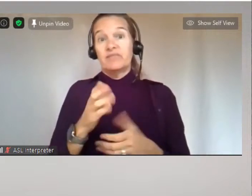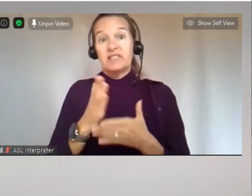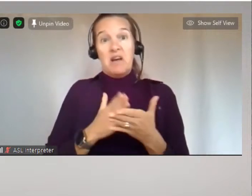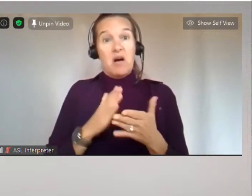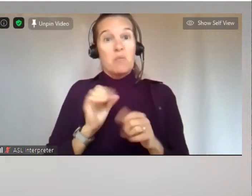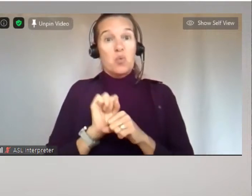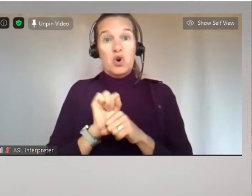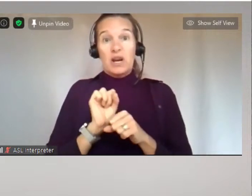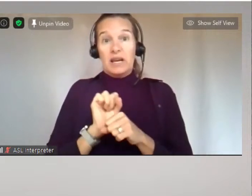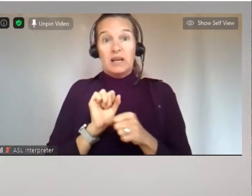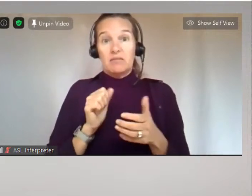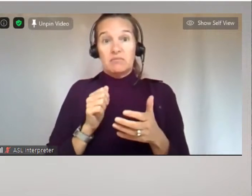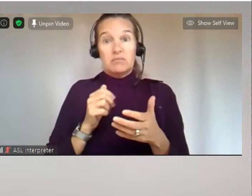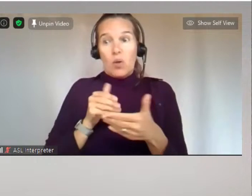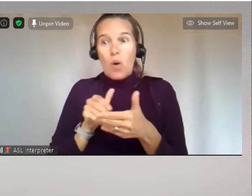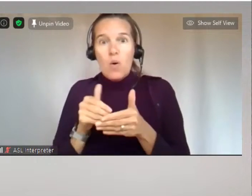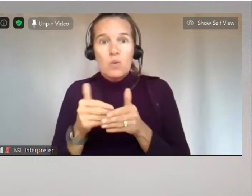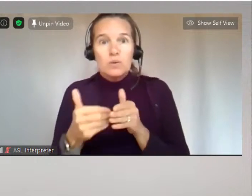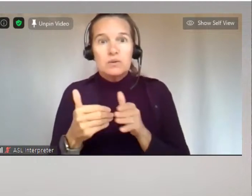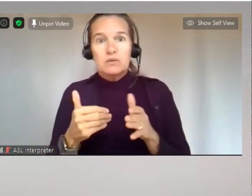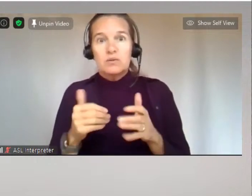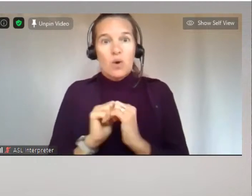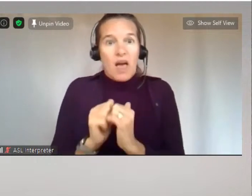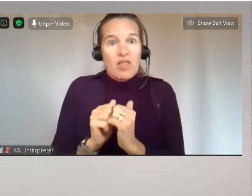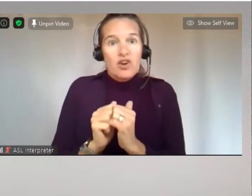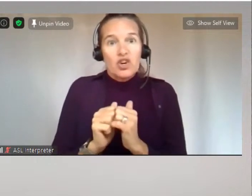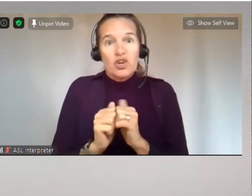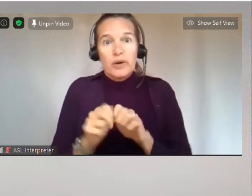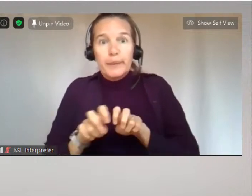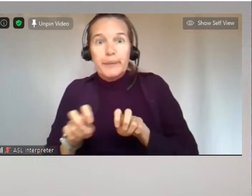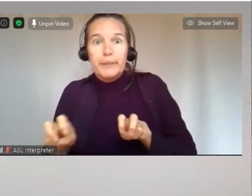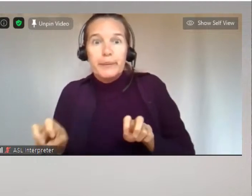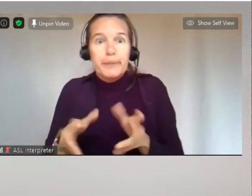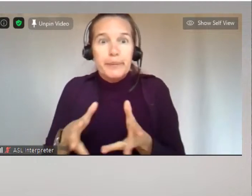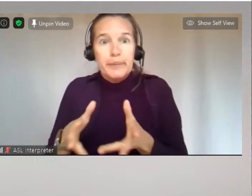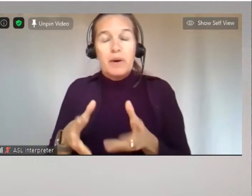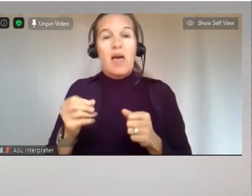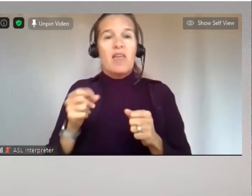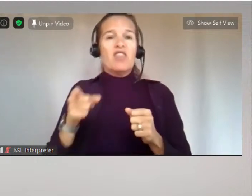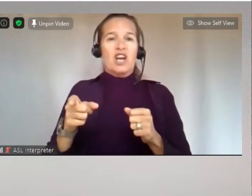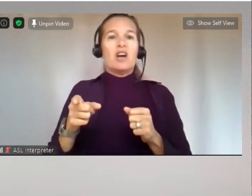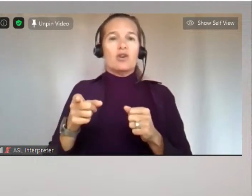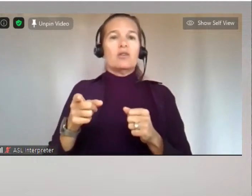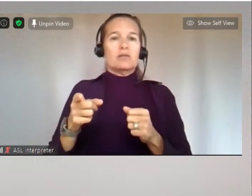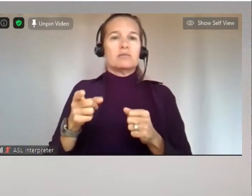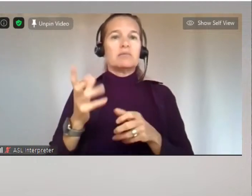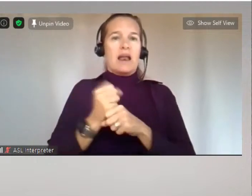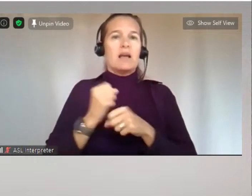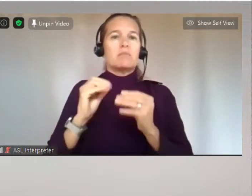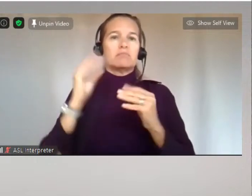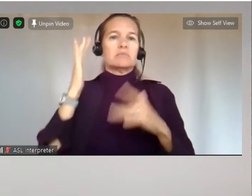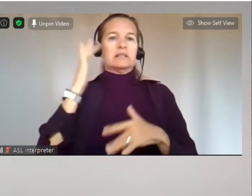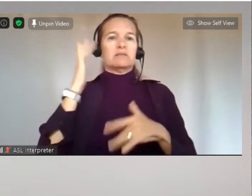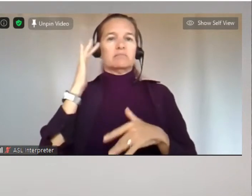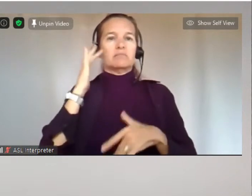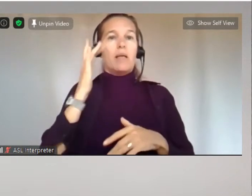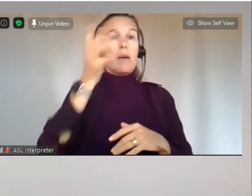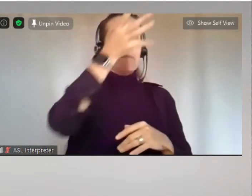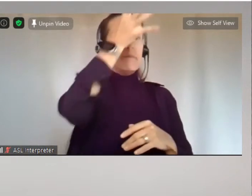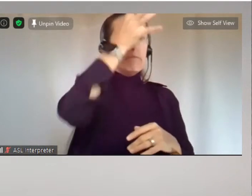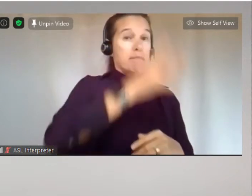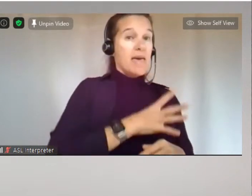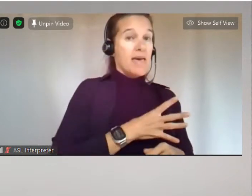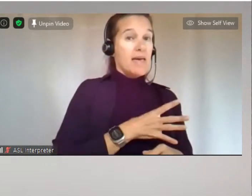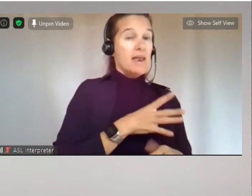quarters, and they are getting it in the community, whereas the men